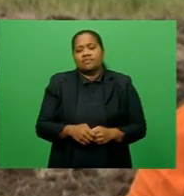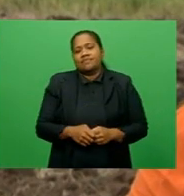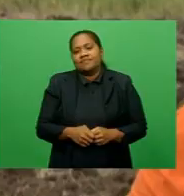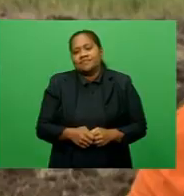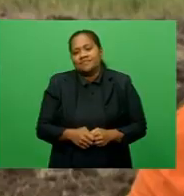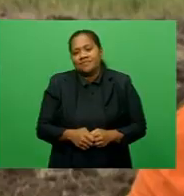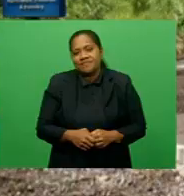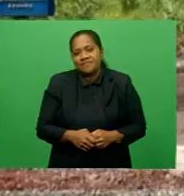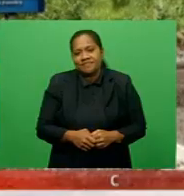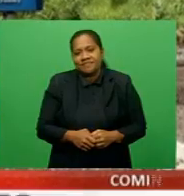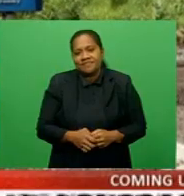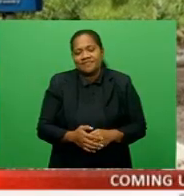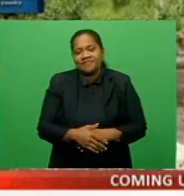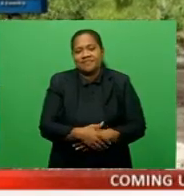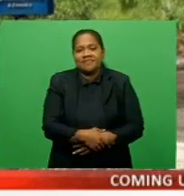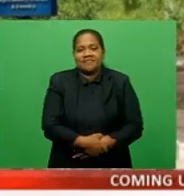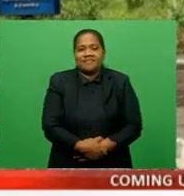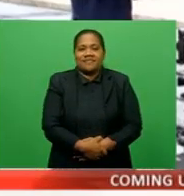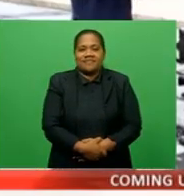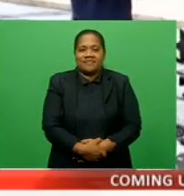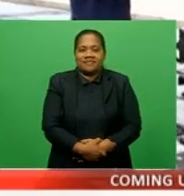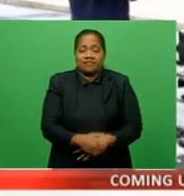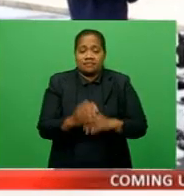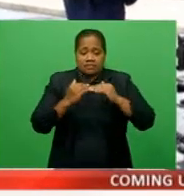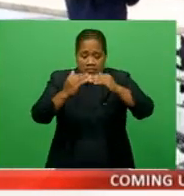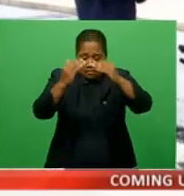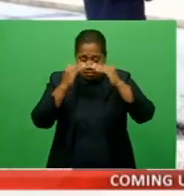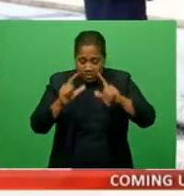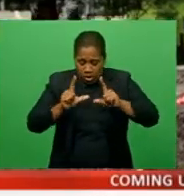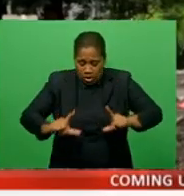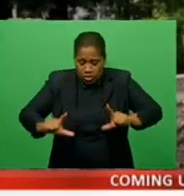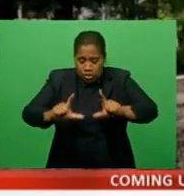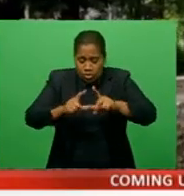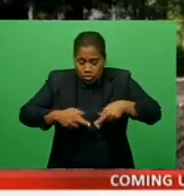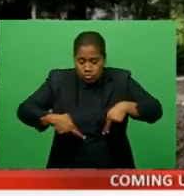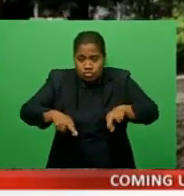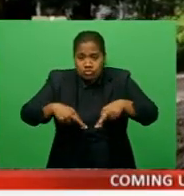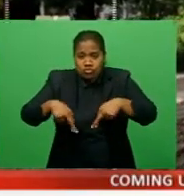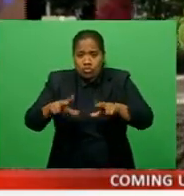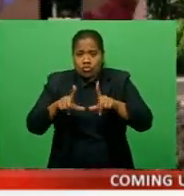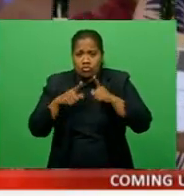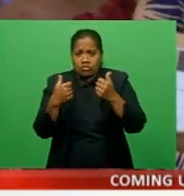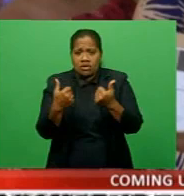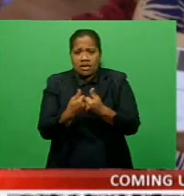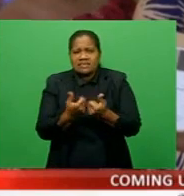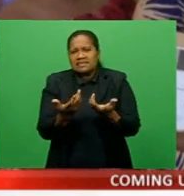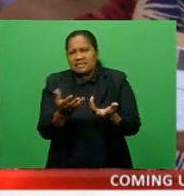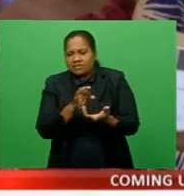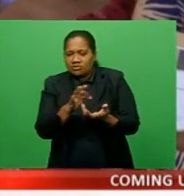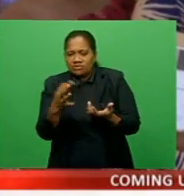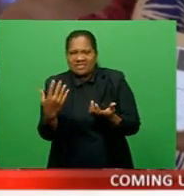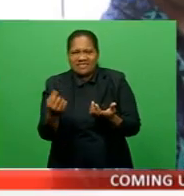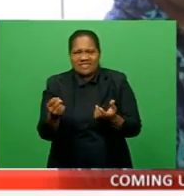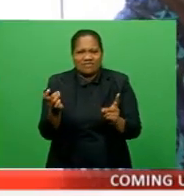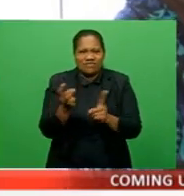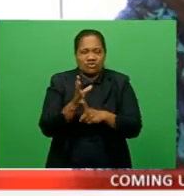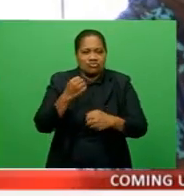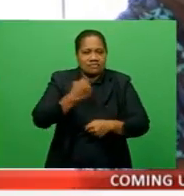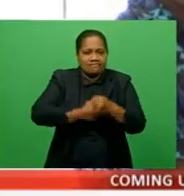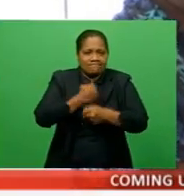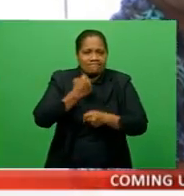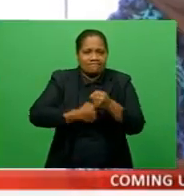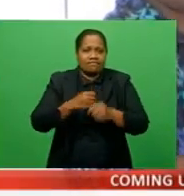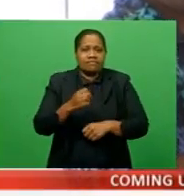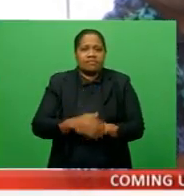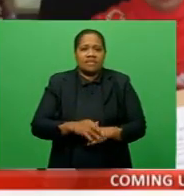FBC News. Up ahead, local road contractors lack special machines, and Spa Academy